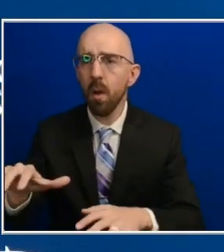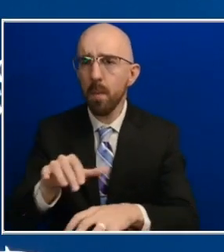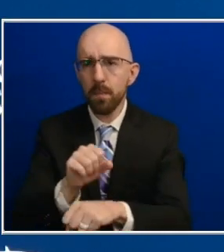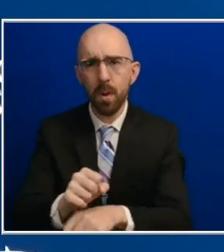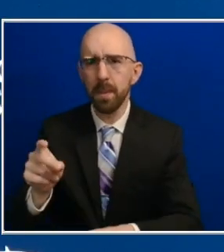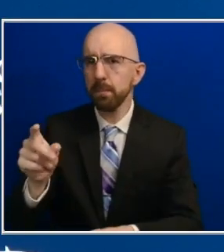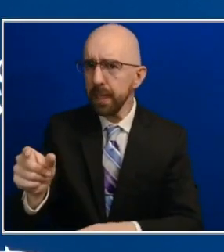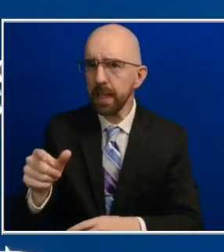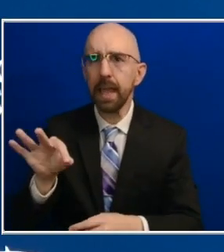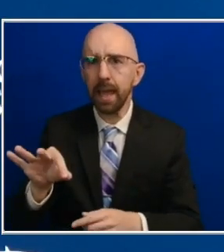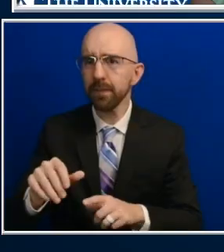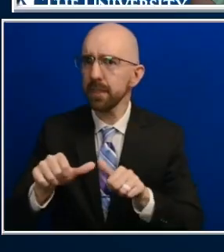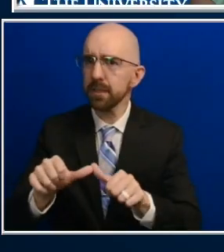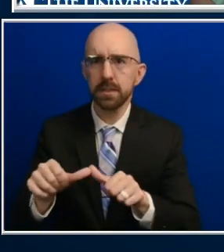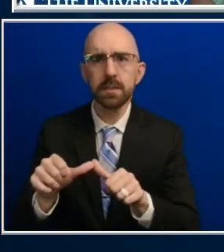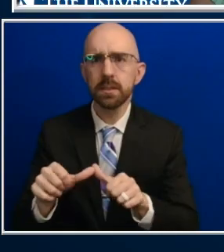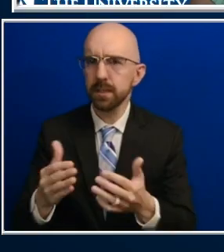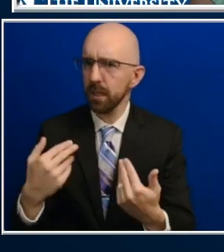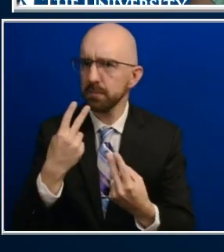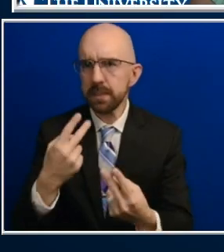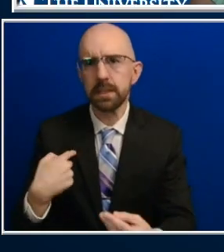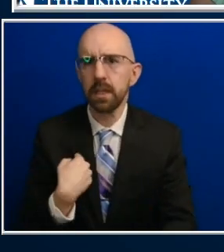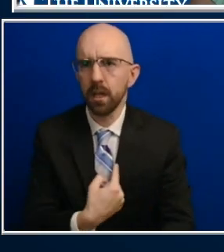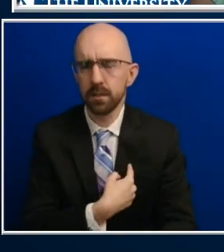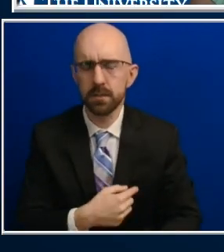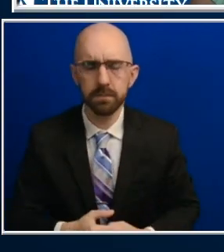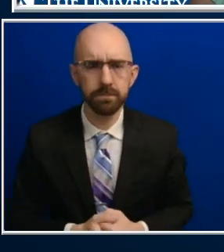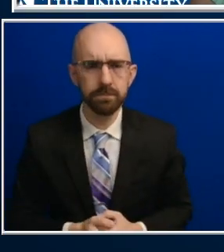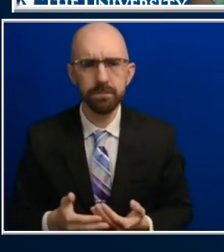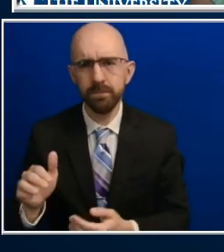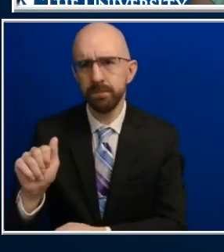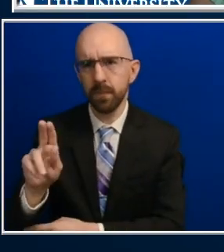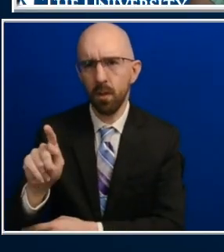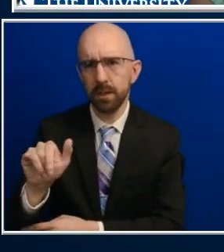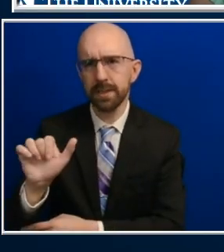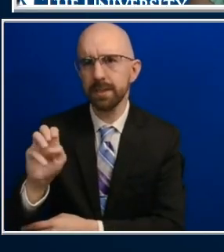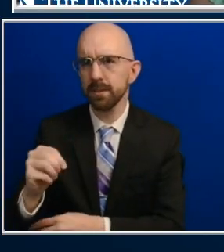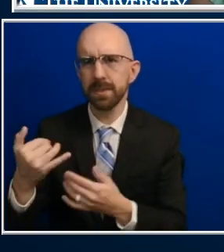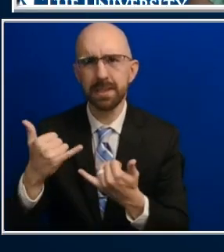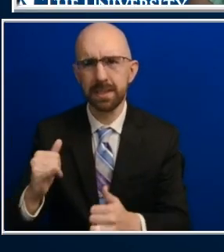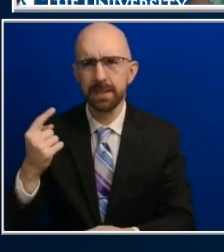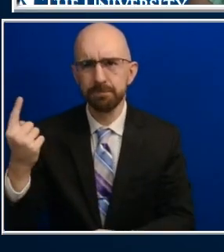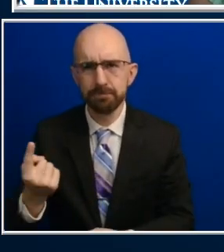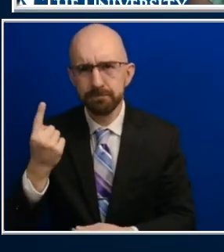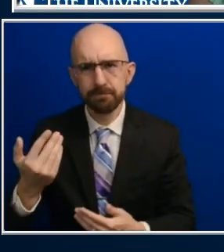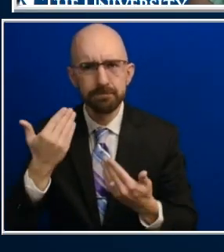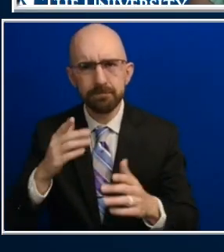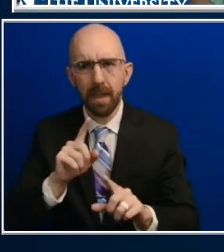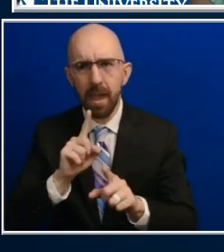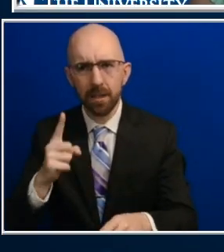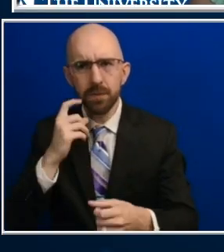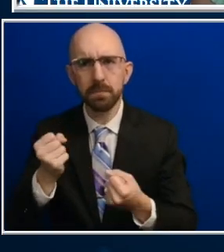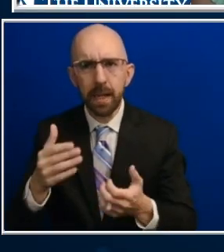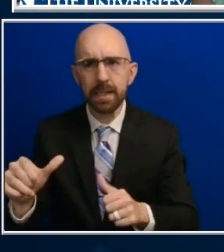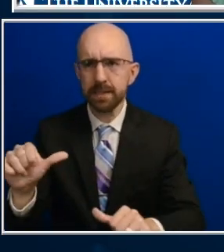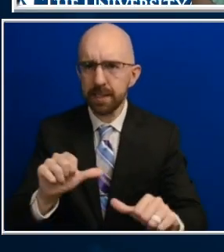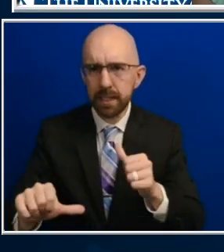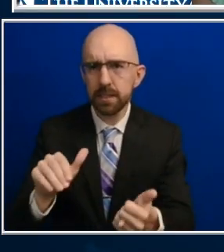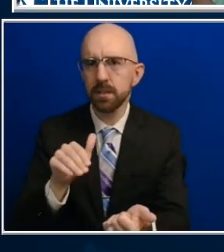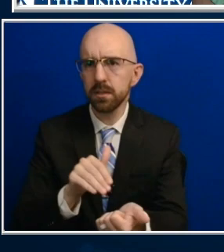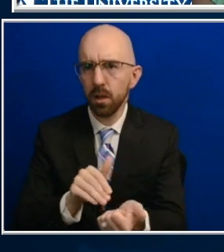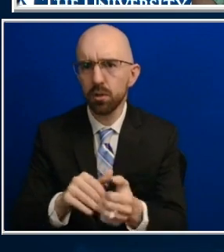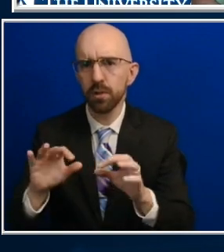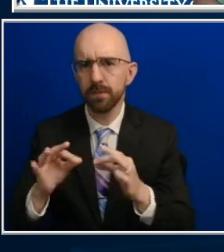come in and see us. Okay. So autism remains a mystery for many scientists, doctors, and families. What do we do